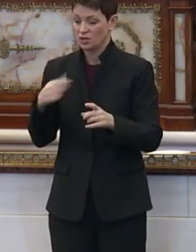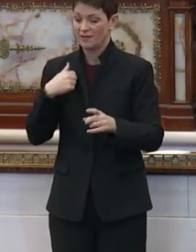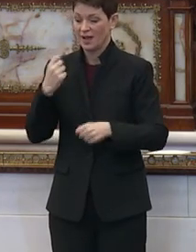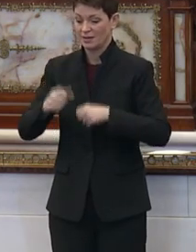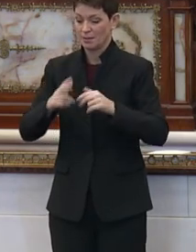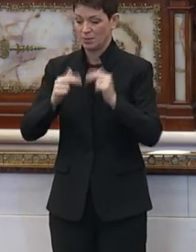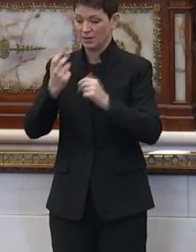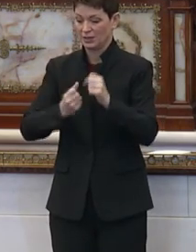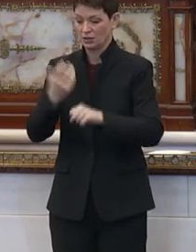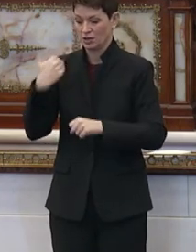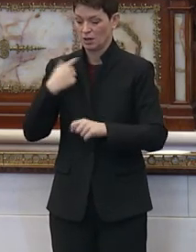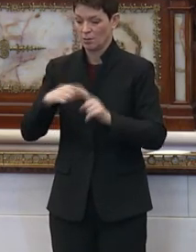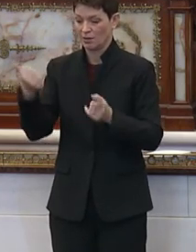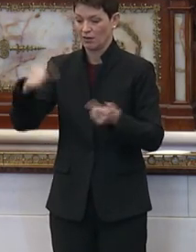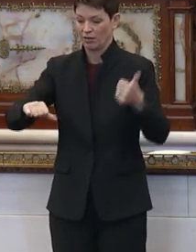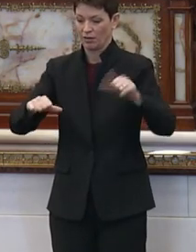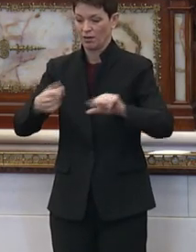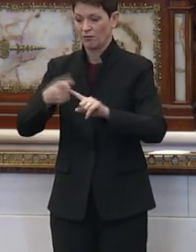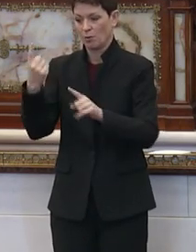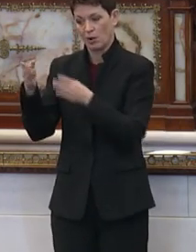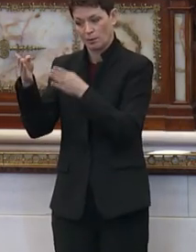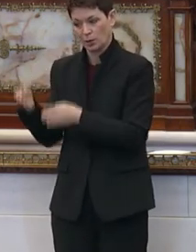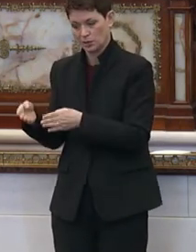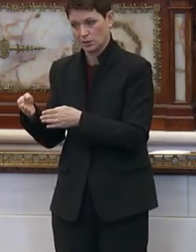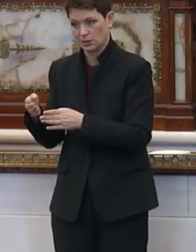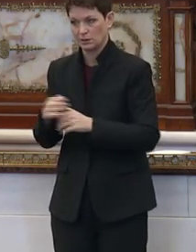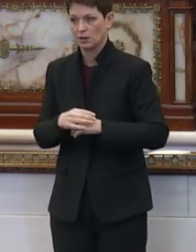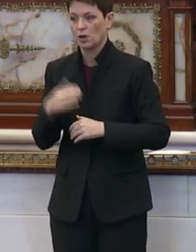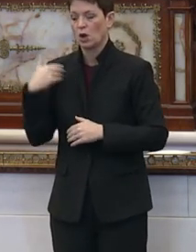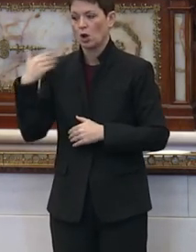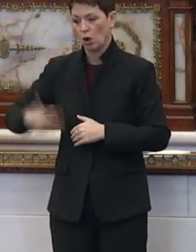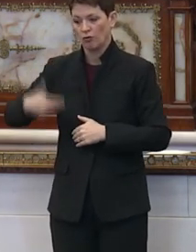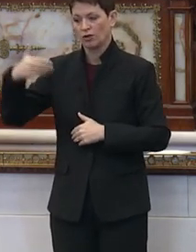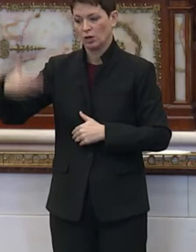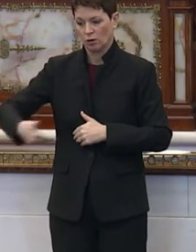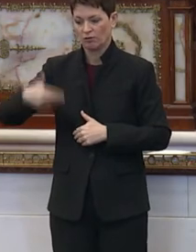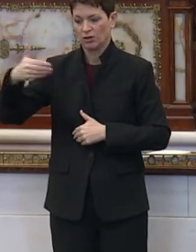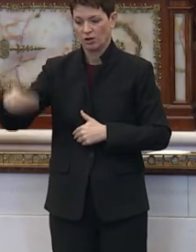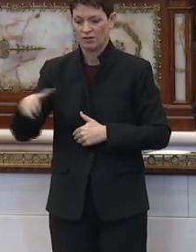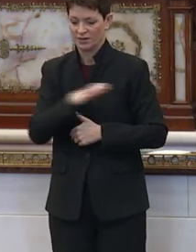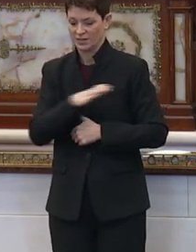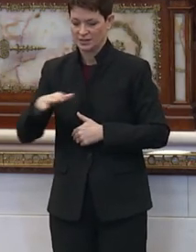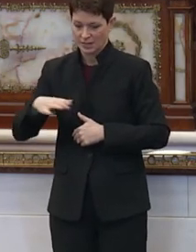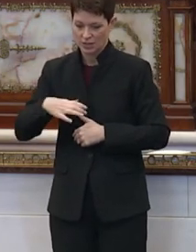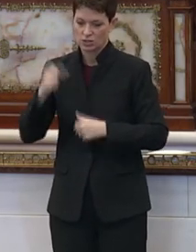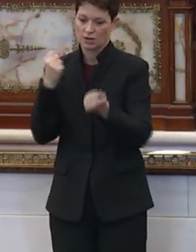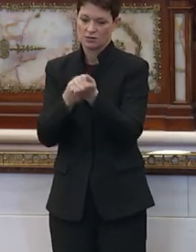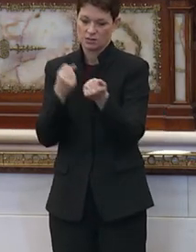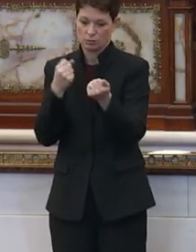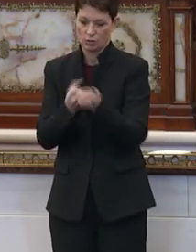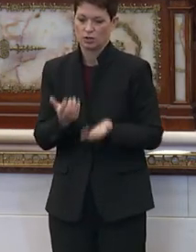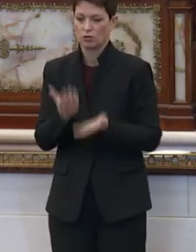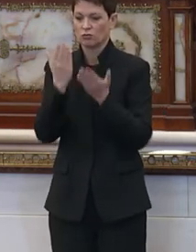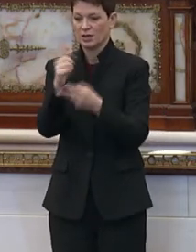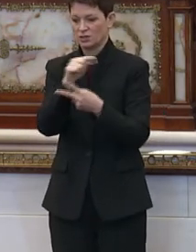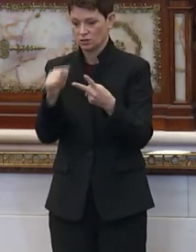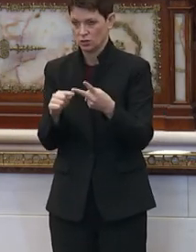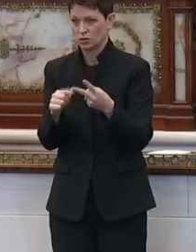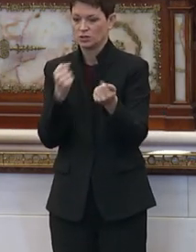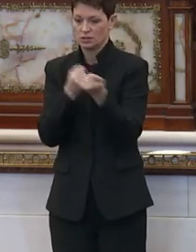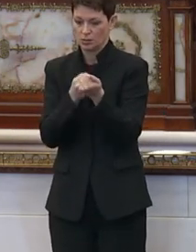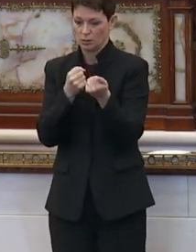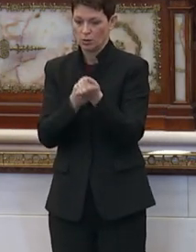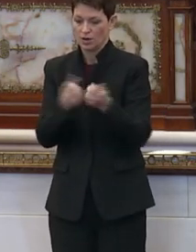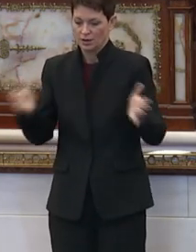years ago, but for disapproval from one individual. Over and over again, this council has supported resolutions supportive